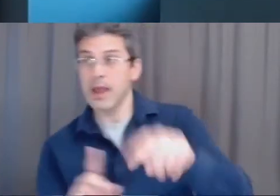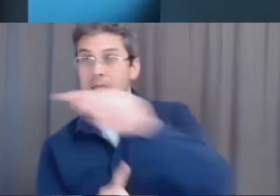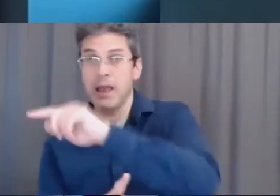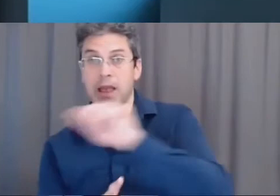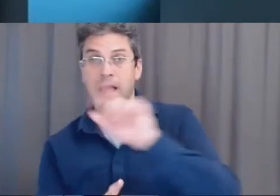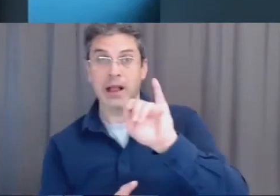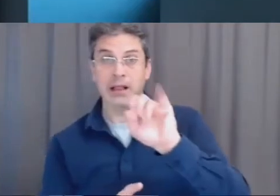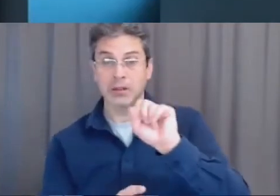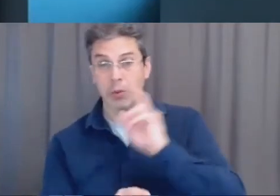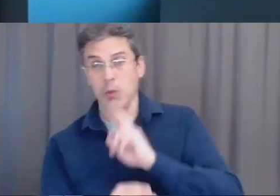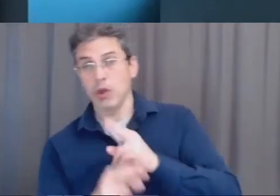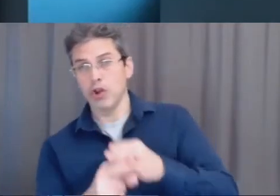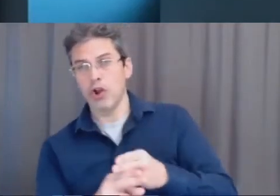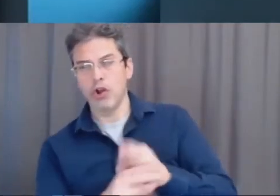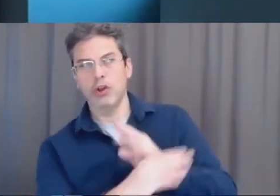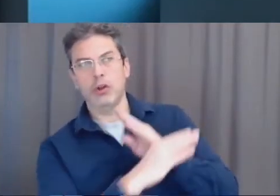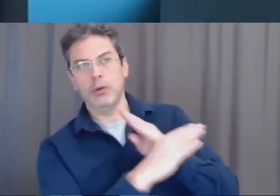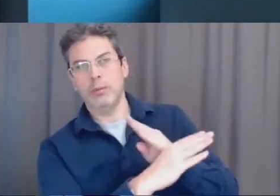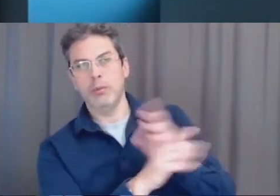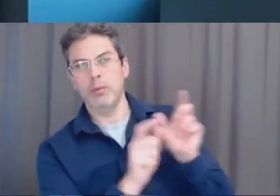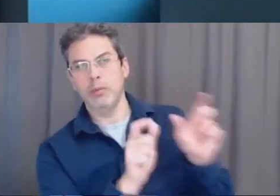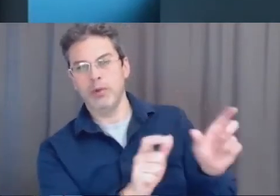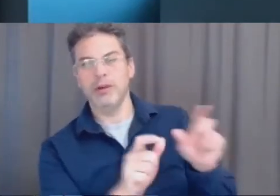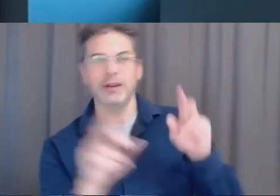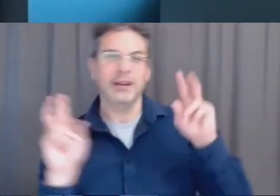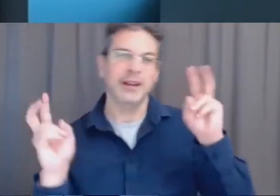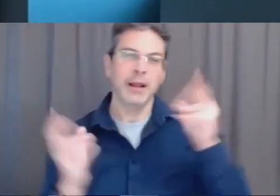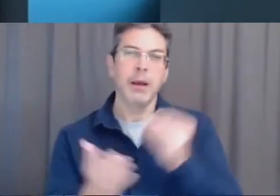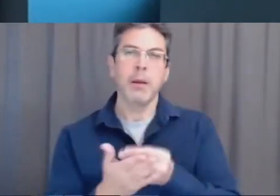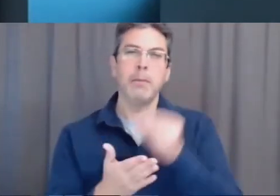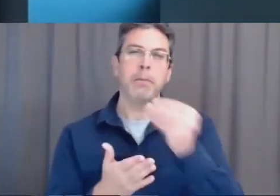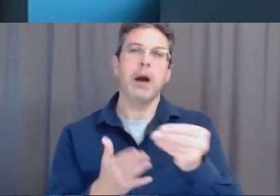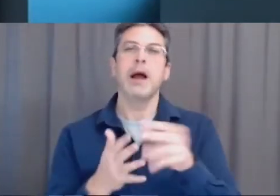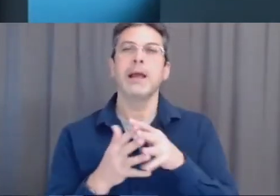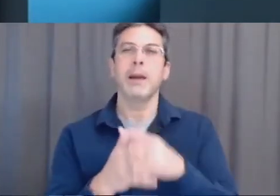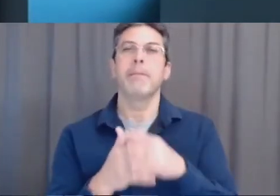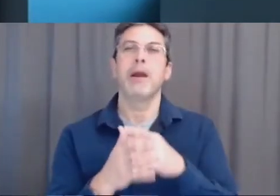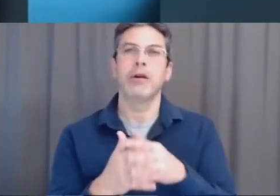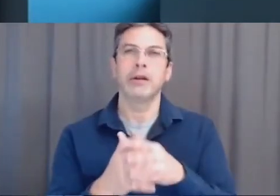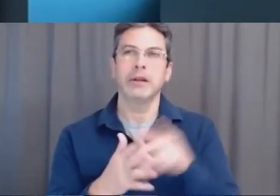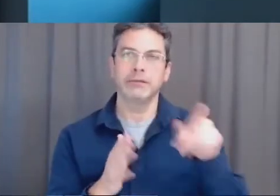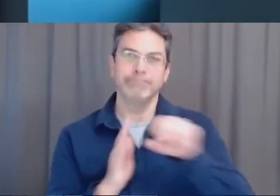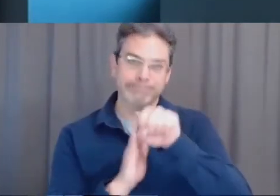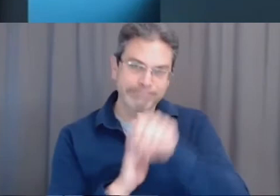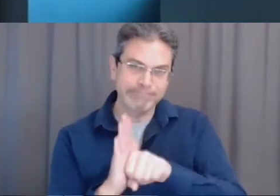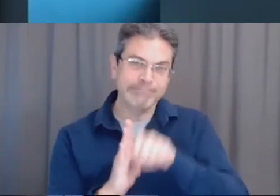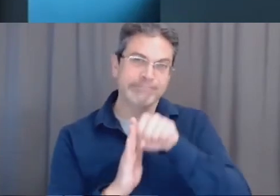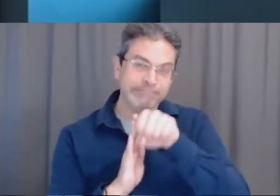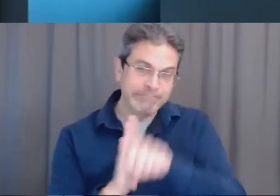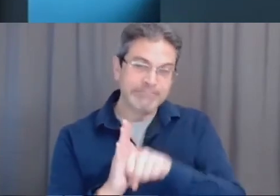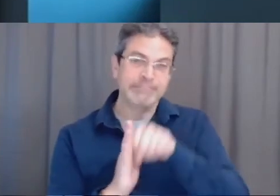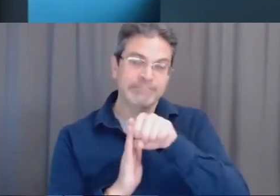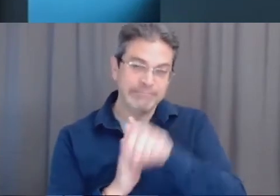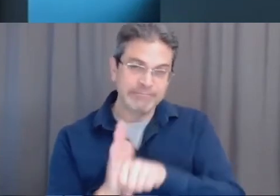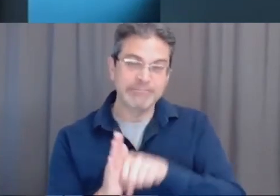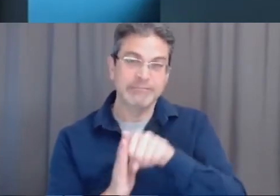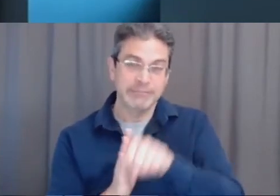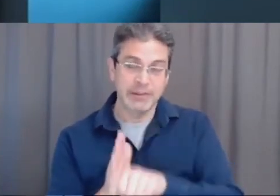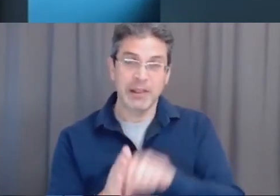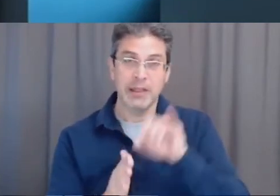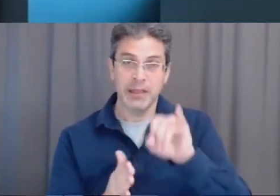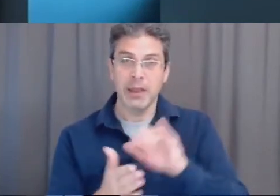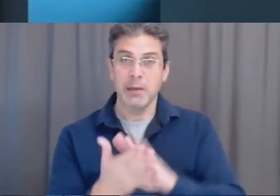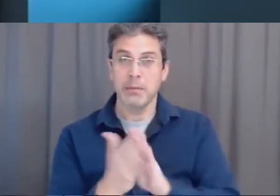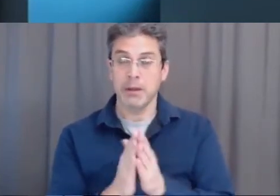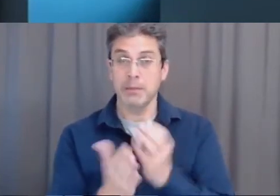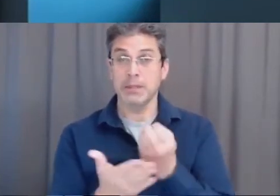protectionist, like a Buy America on steroids, then that has the potential to actually spill over in tensions